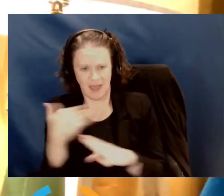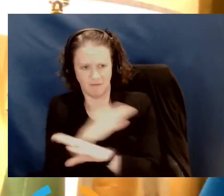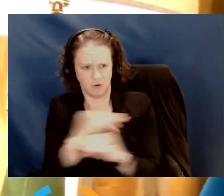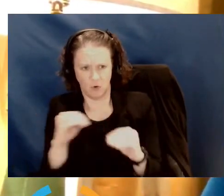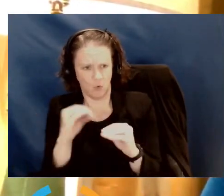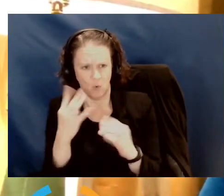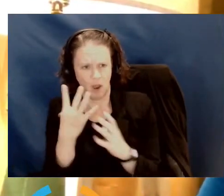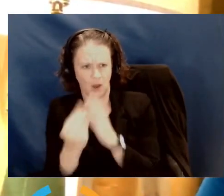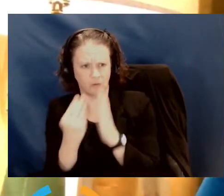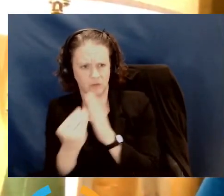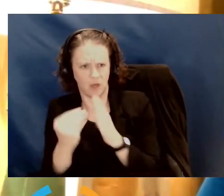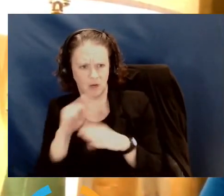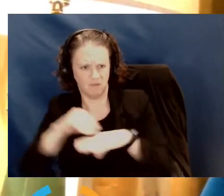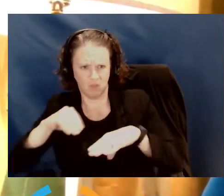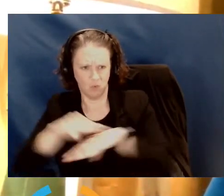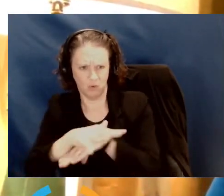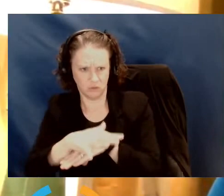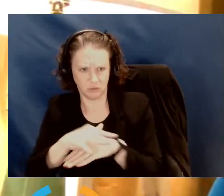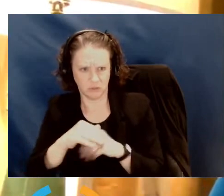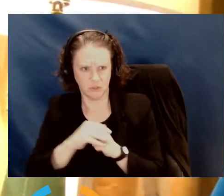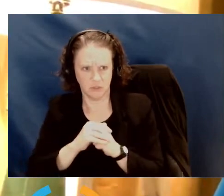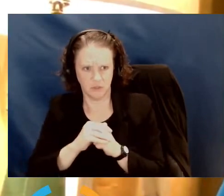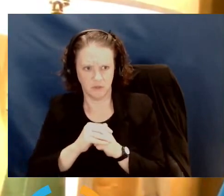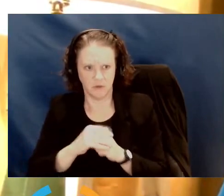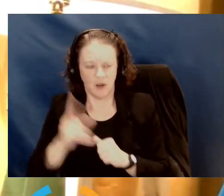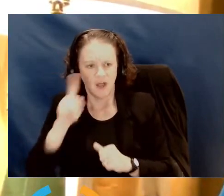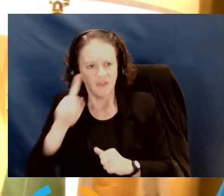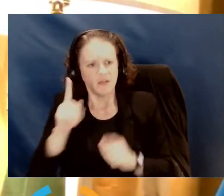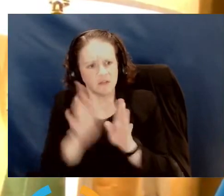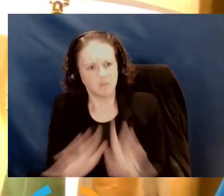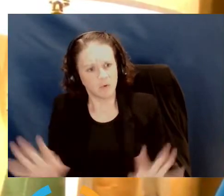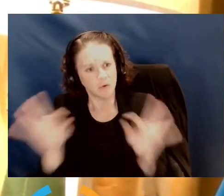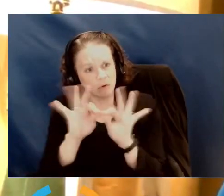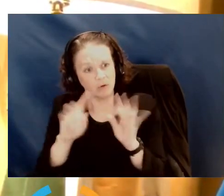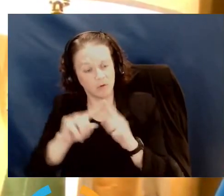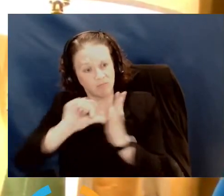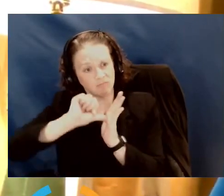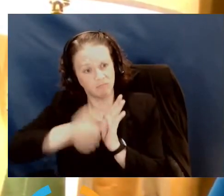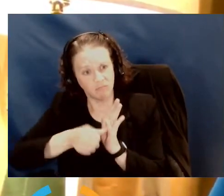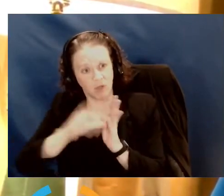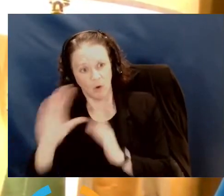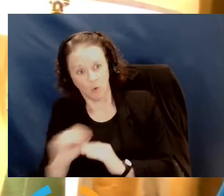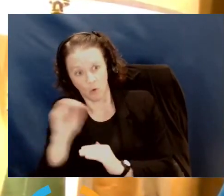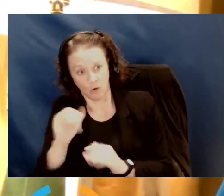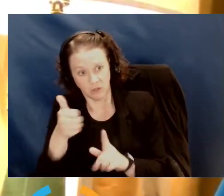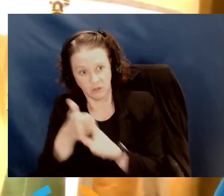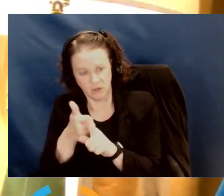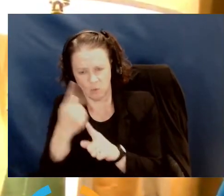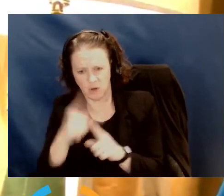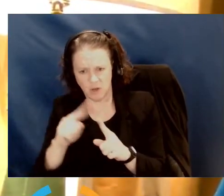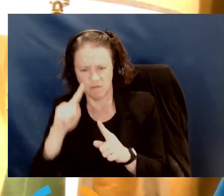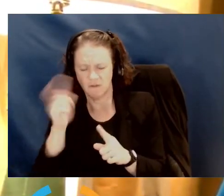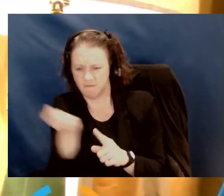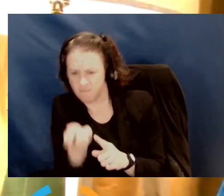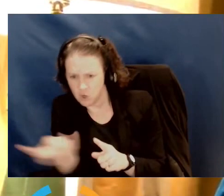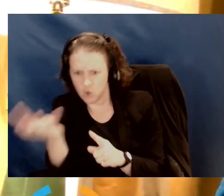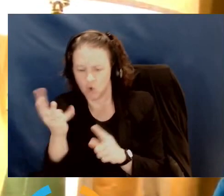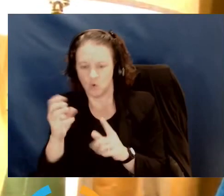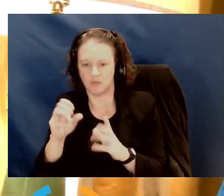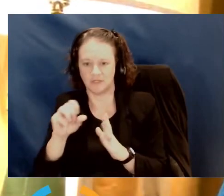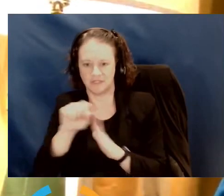And I think it is very important to point out that Oregon is one of the few states that does not have a legislative